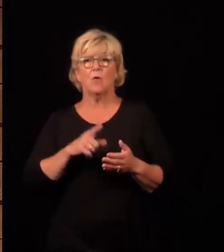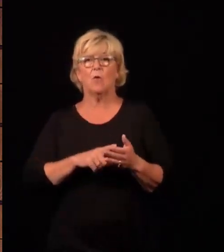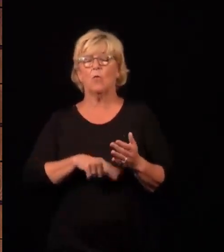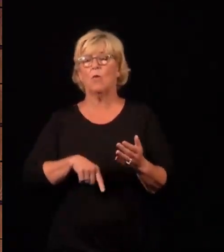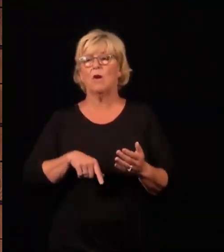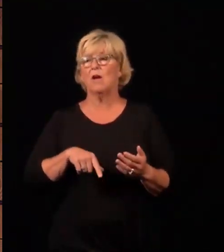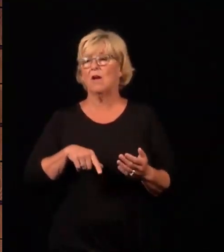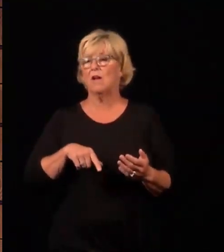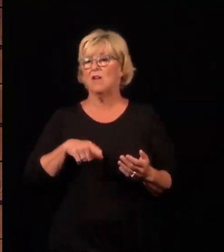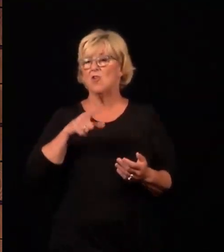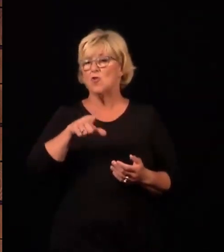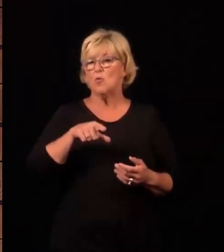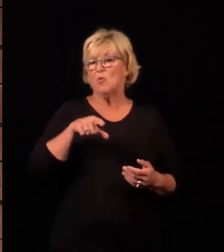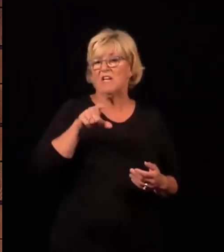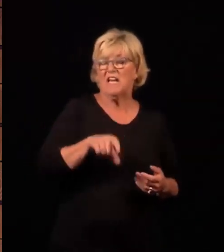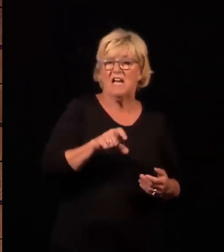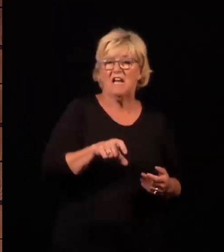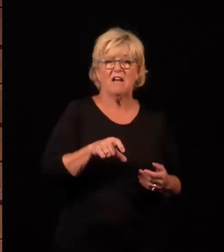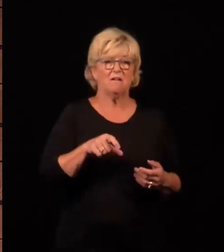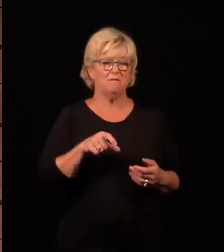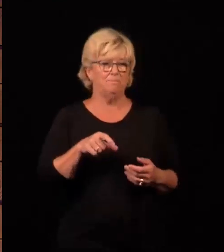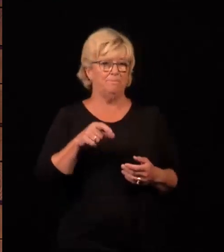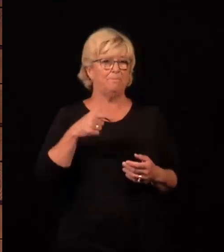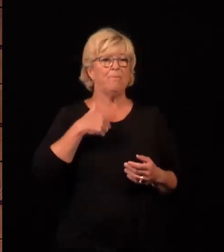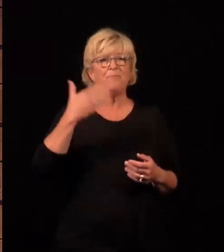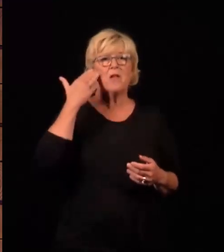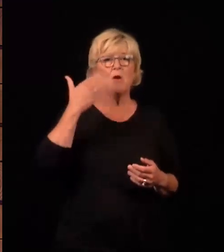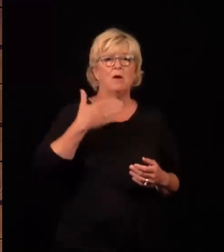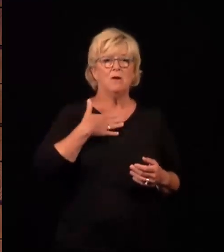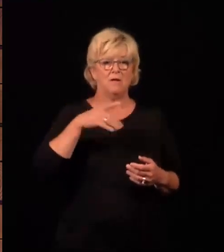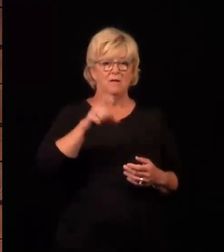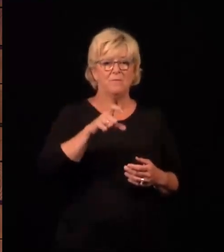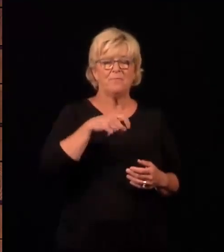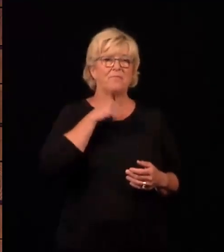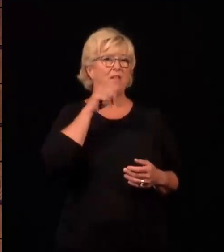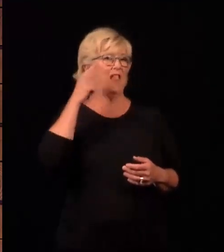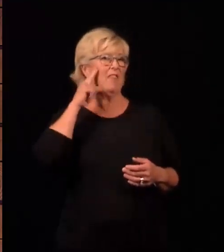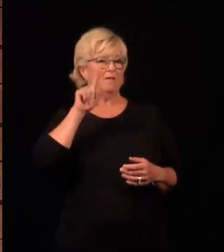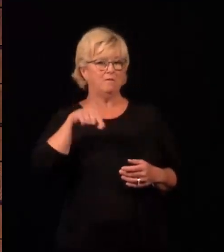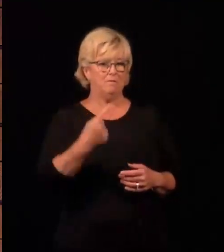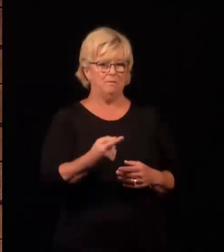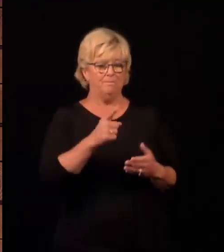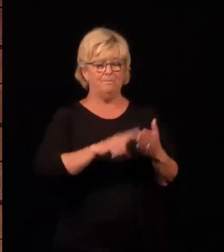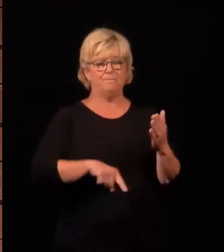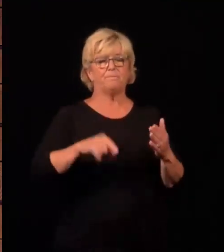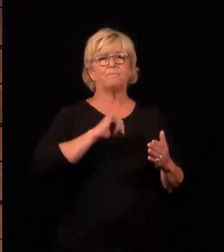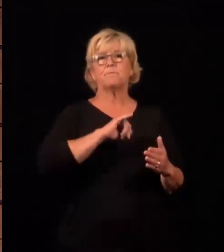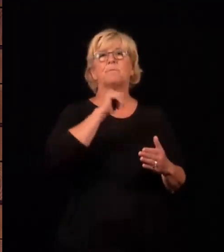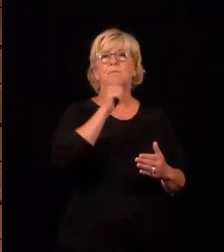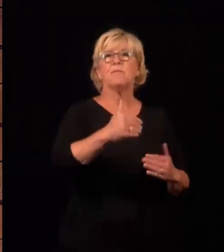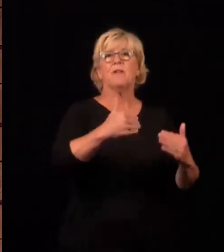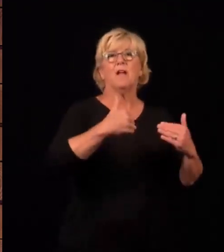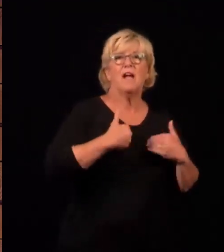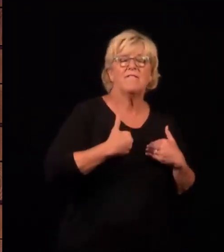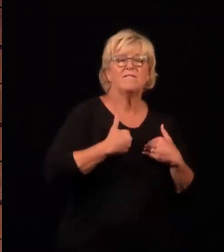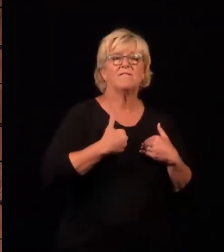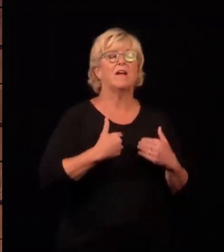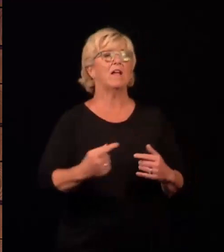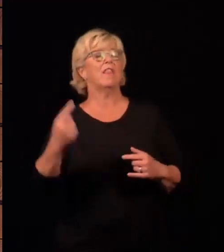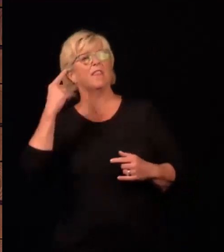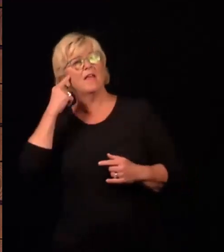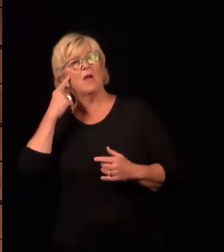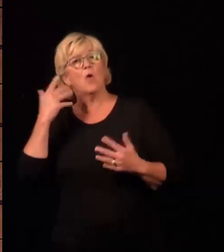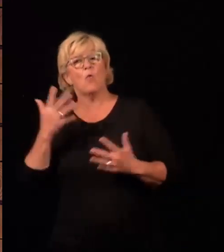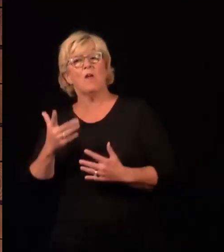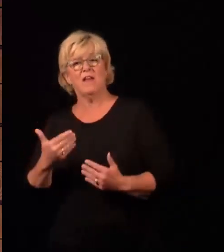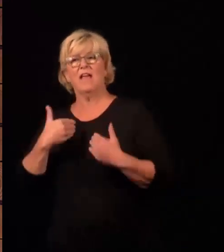he's not saying, I'm aware of my needs. I'm not thinking only about what I don't have. He's thinking about